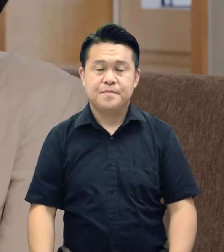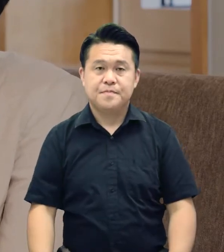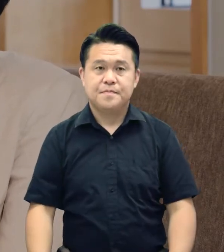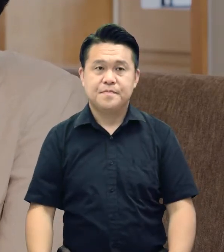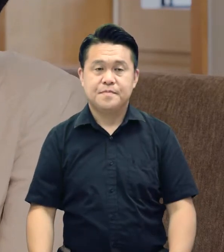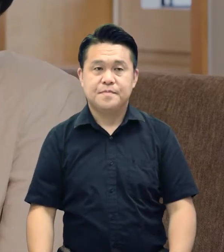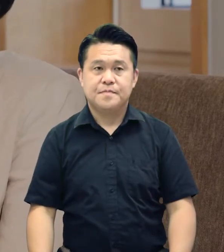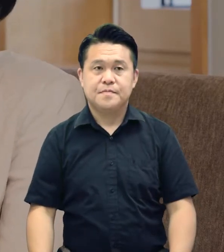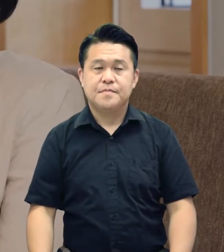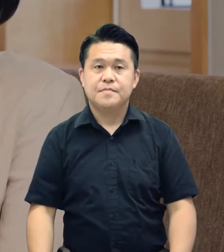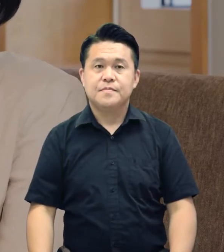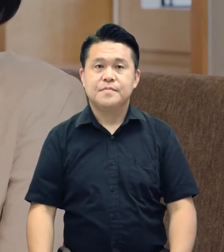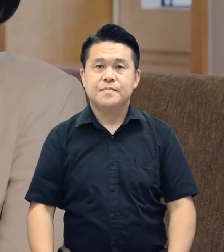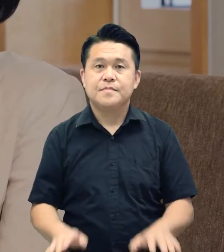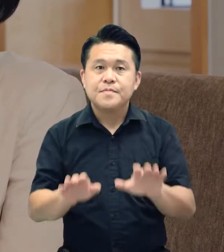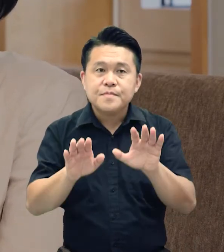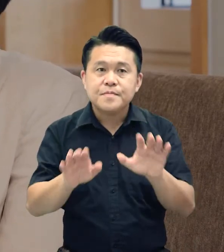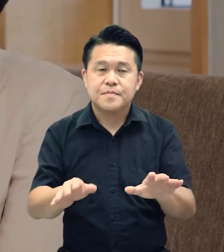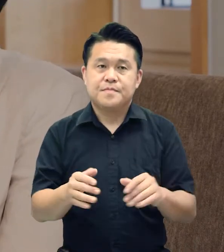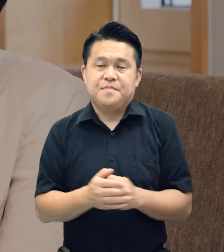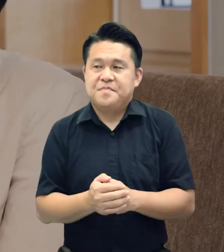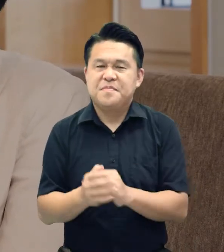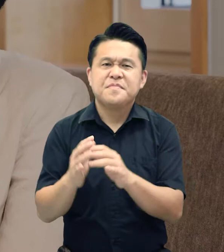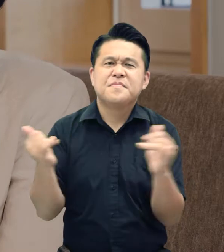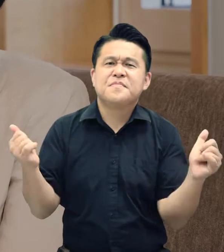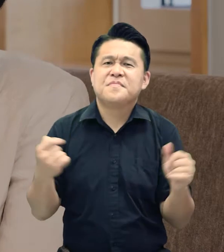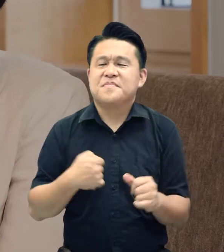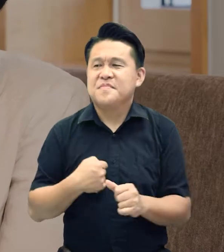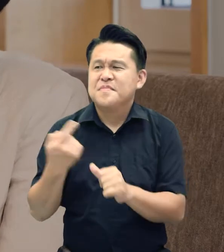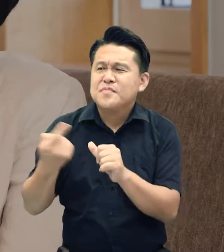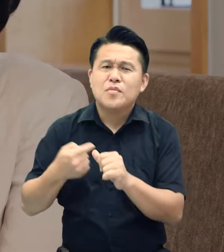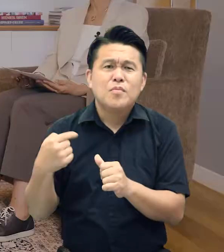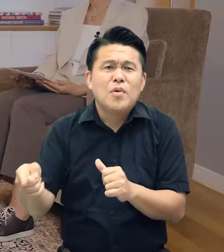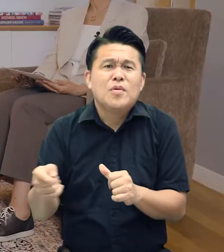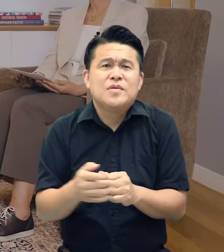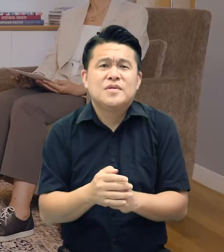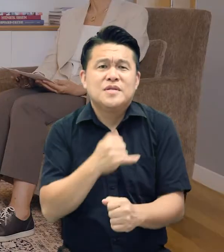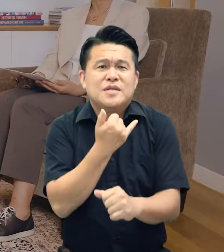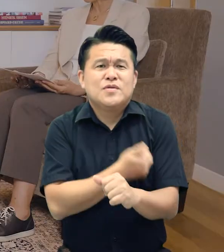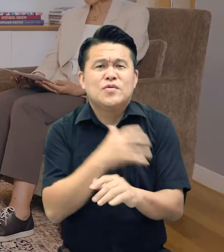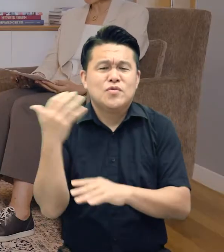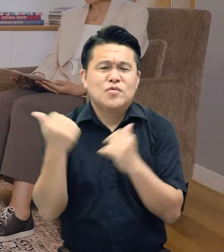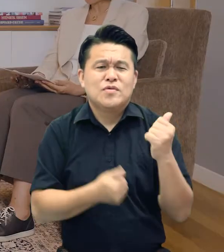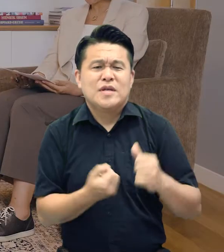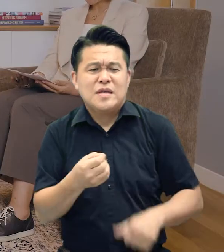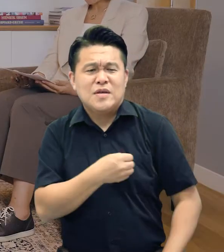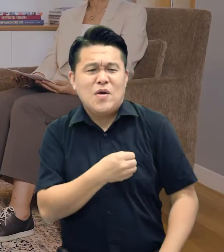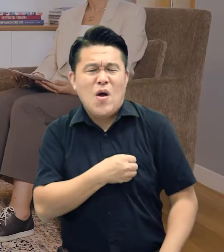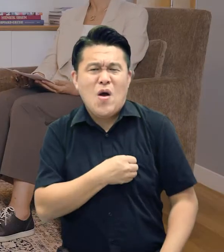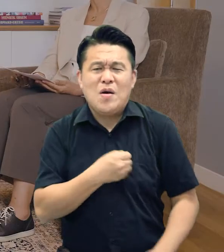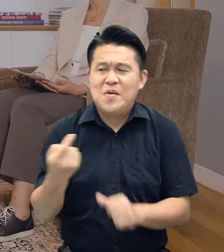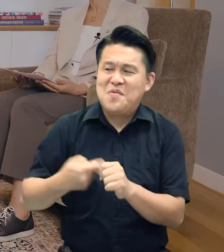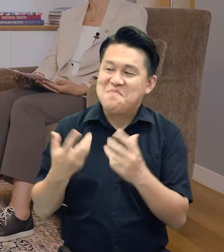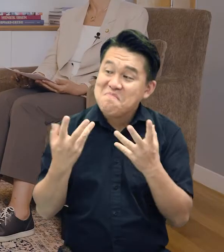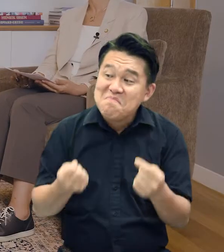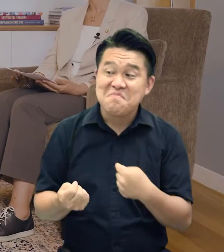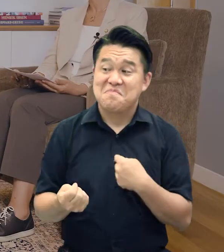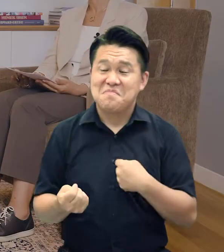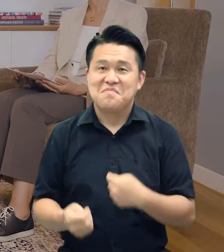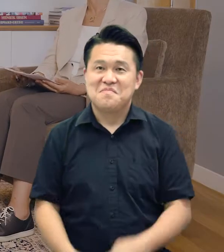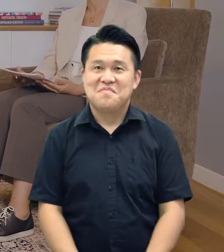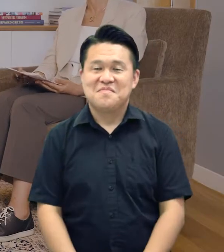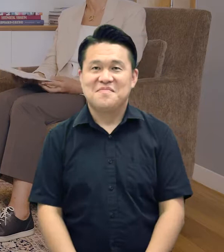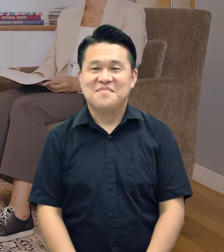Party, and I often accused of being the most pro-human rights lawmaker in the